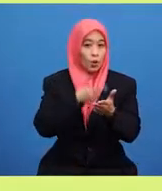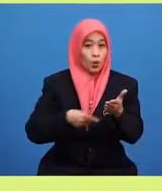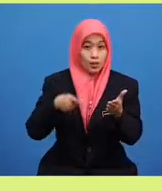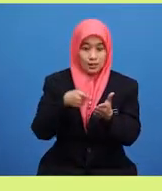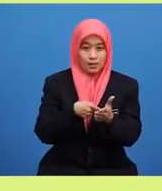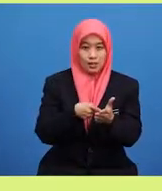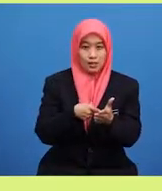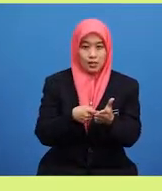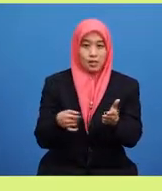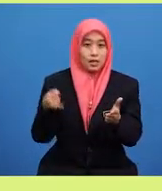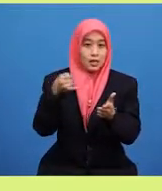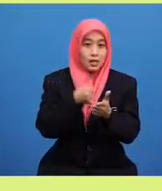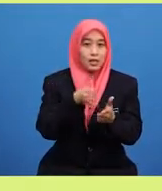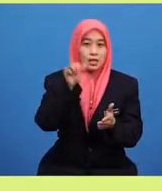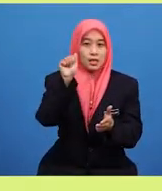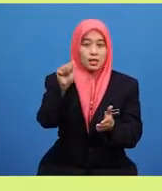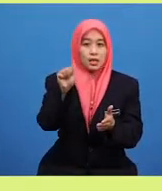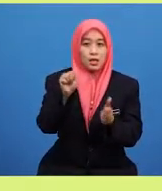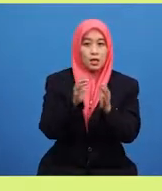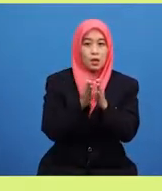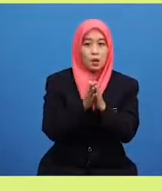What's this?